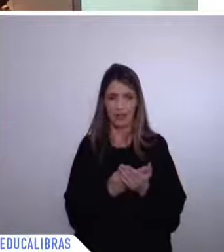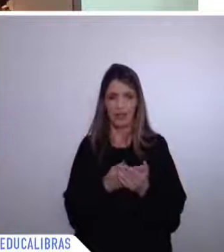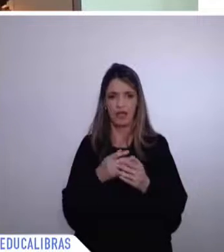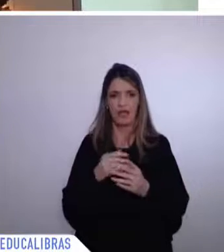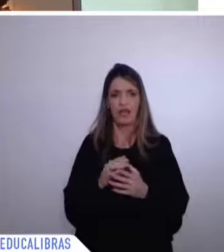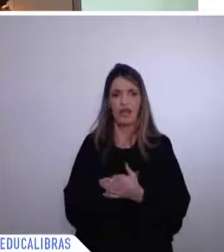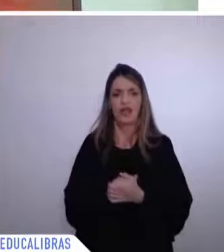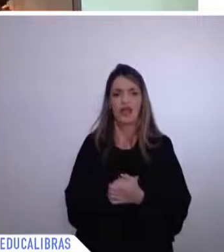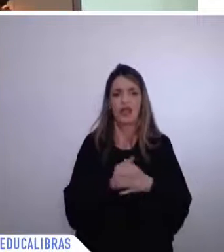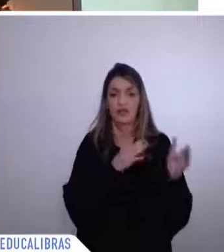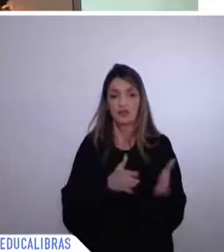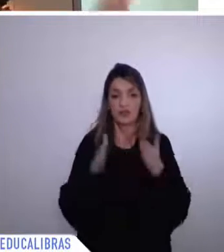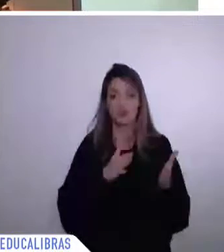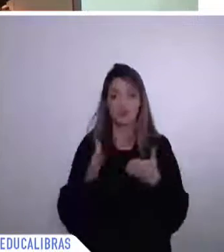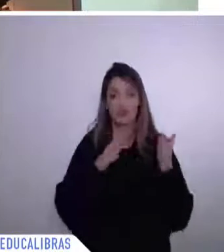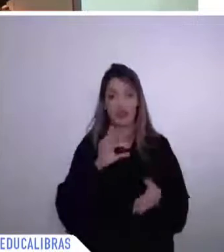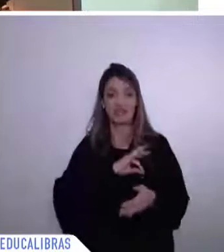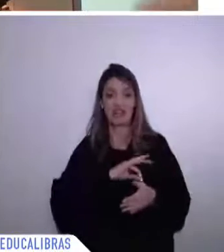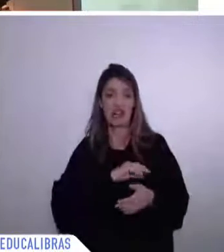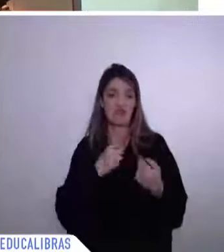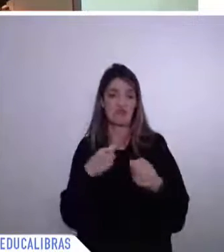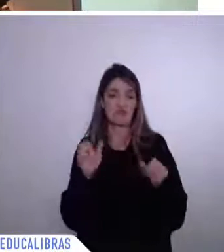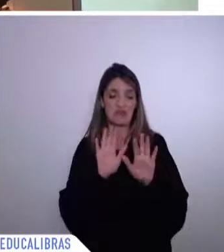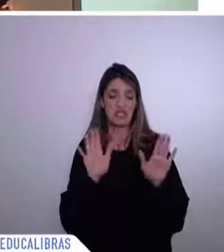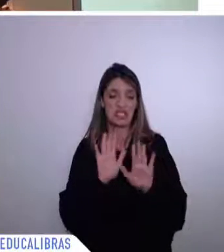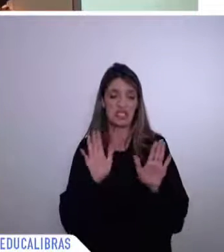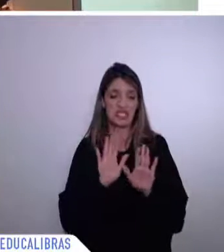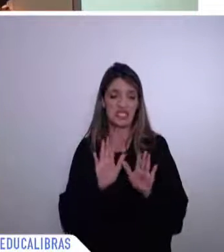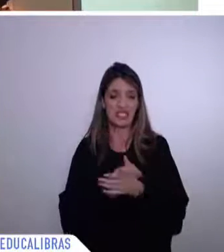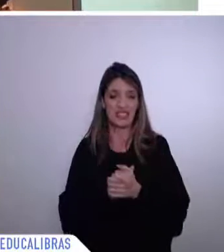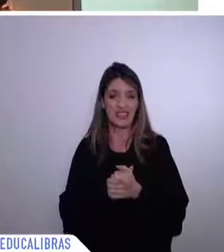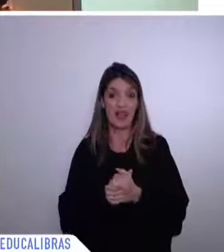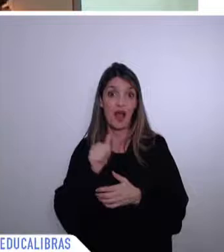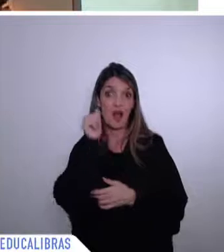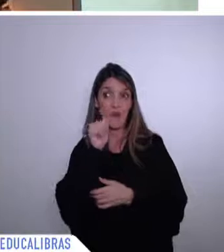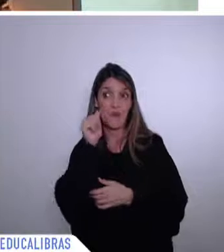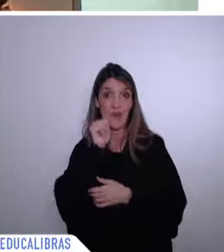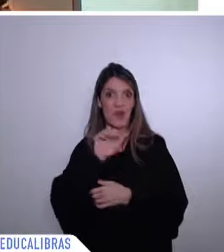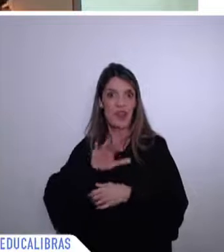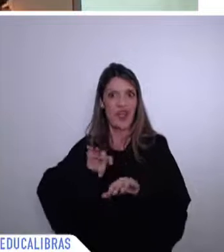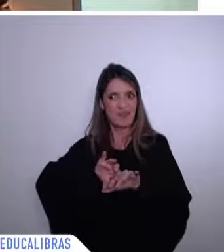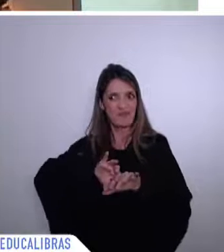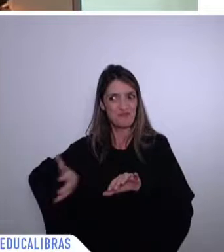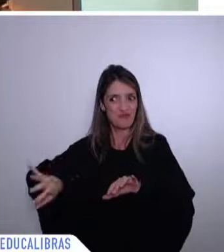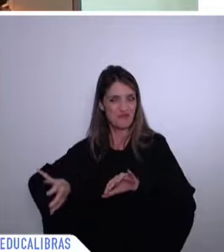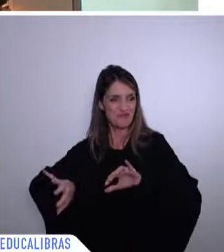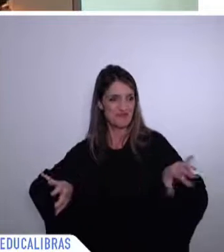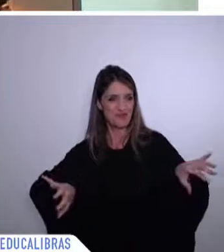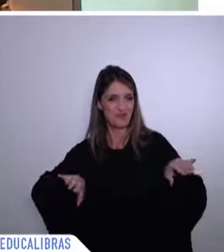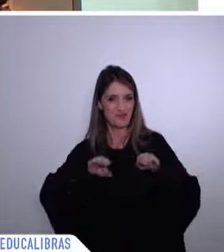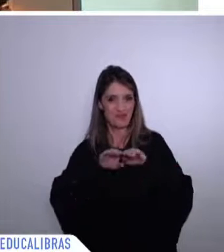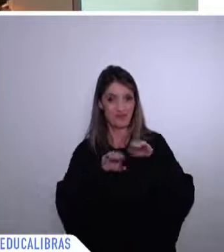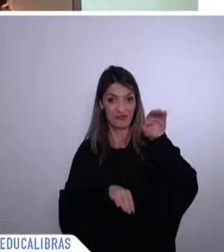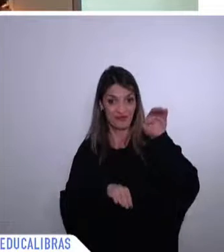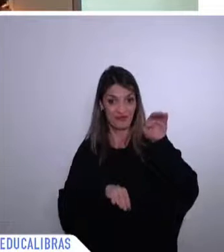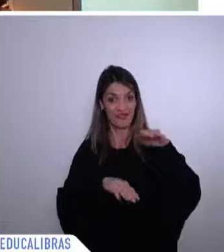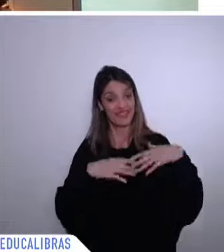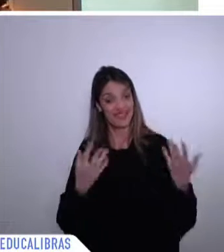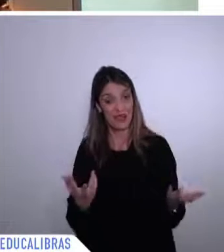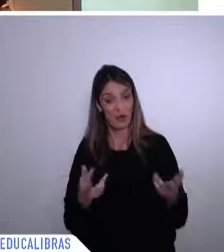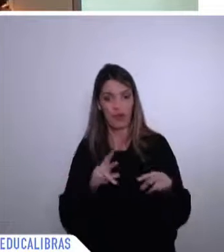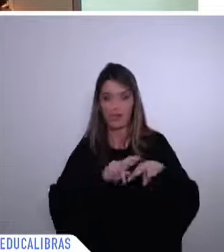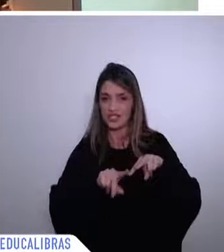and reproduction and non-remunerated work and the private kind of work to